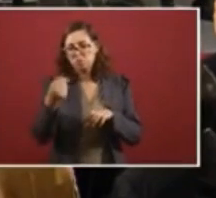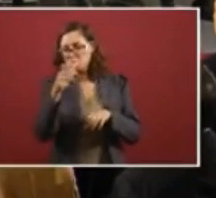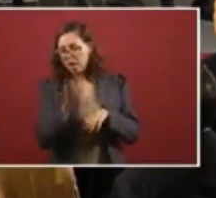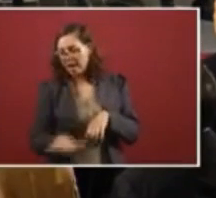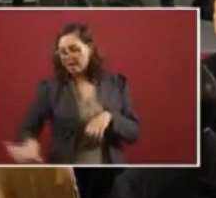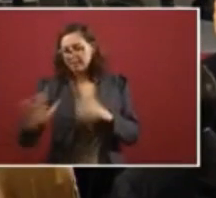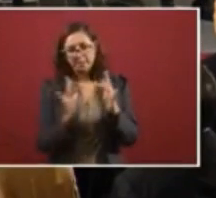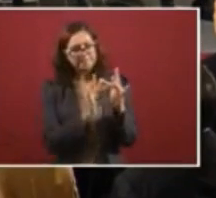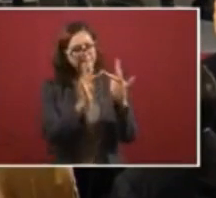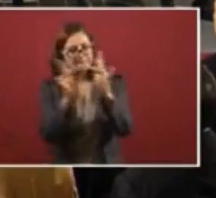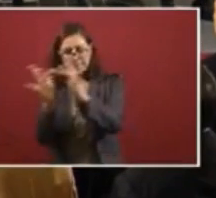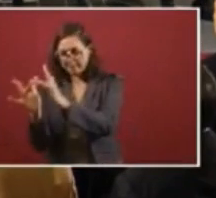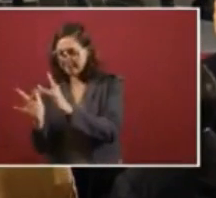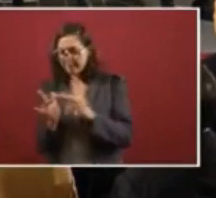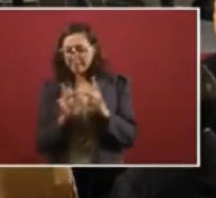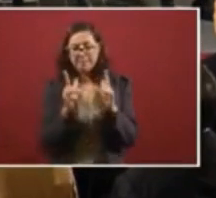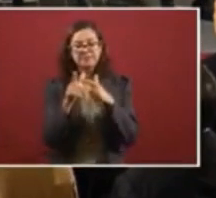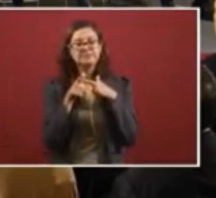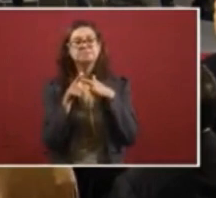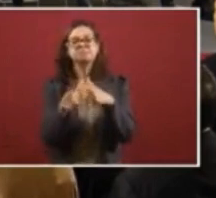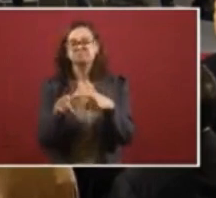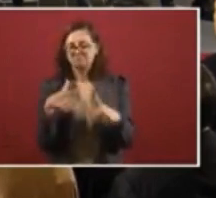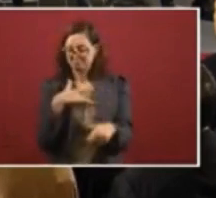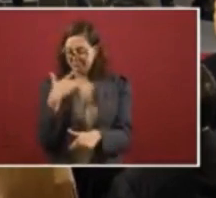gas ducts in the south part of this country.